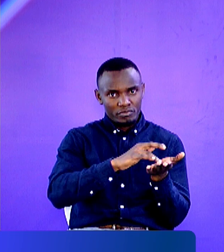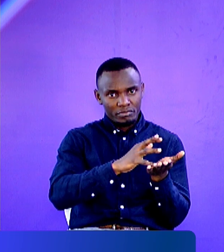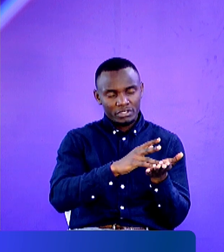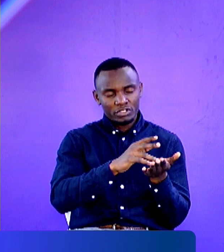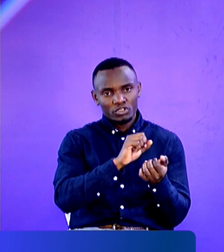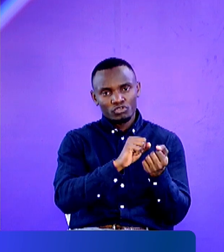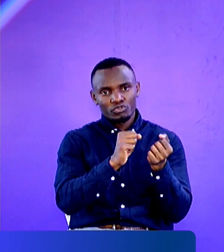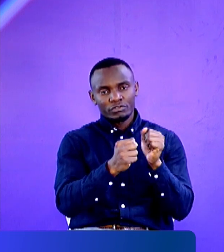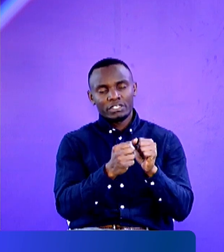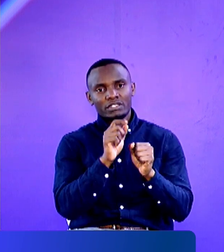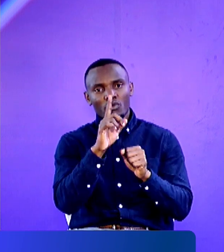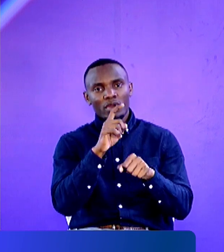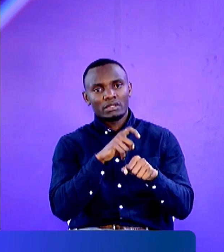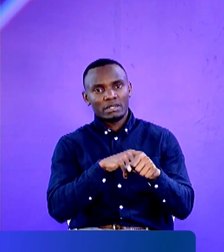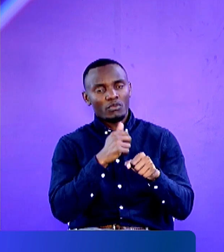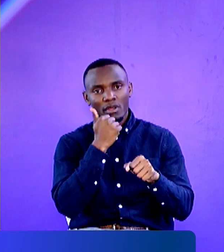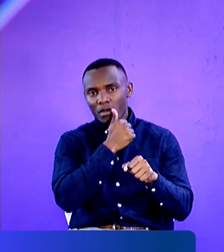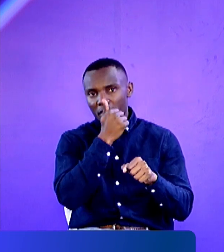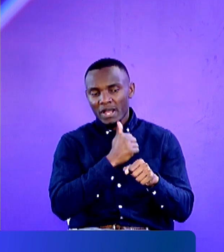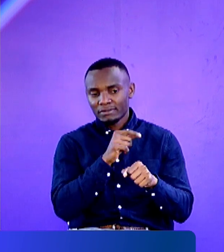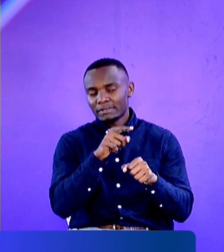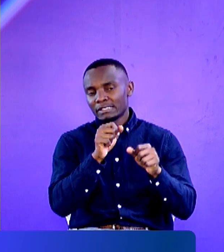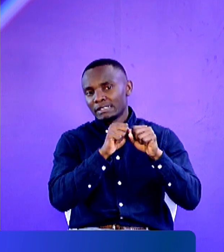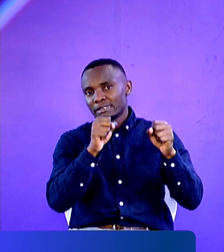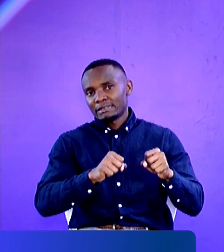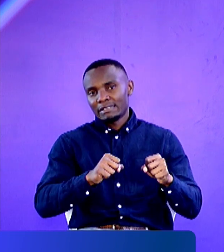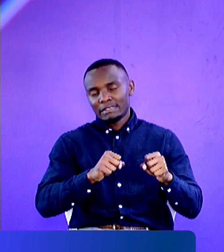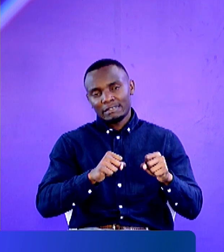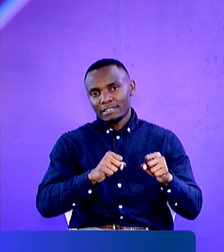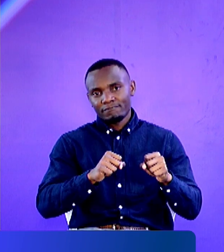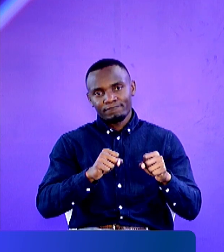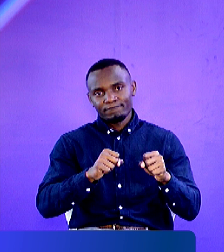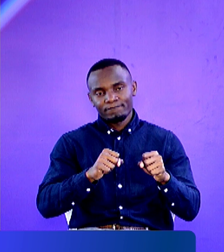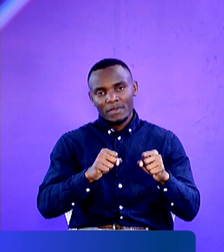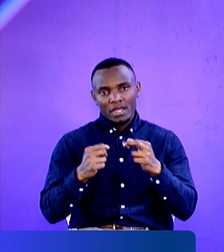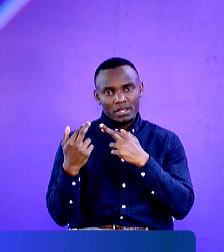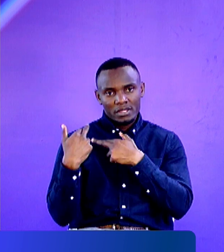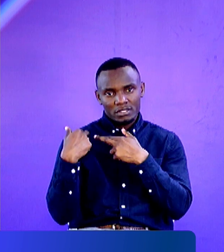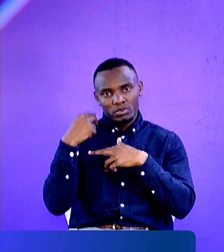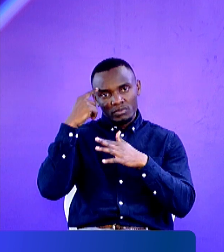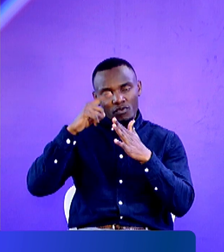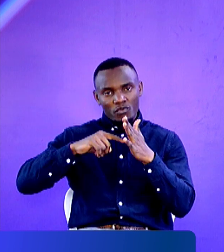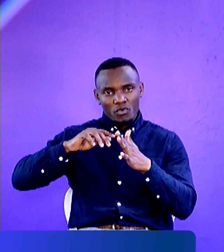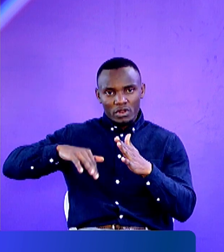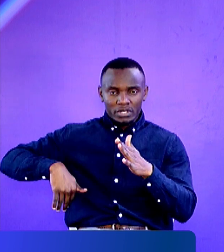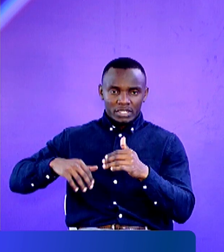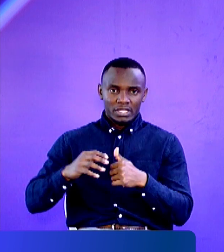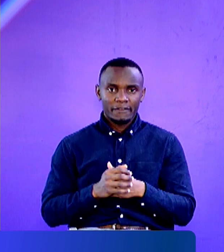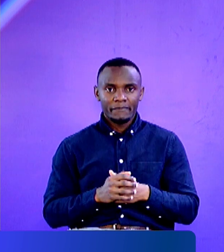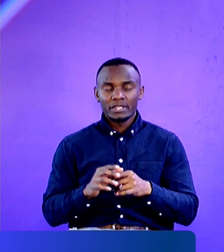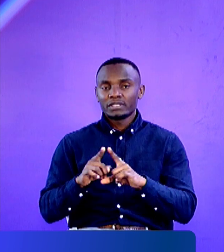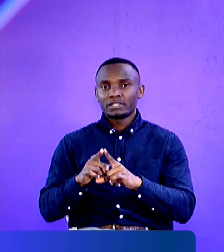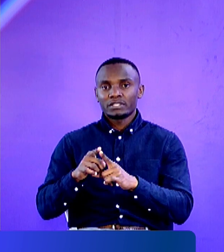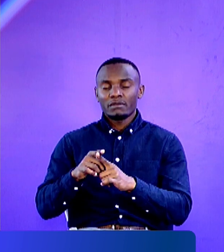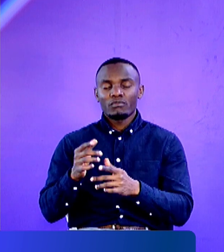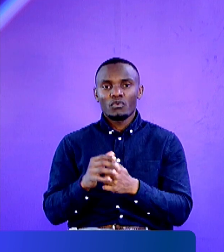troubled one-time password system blamed for delays. And ruling on Kenyan children sired by